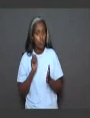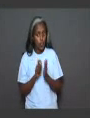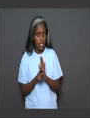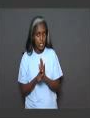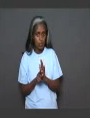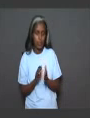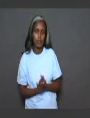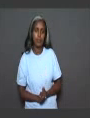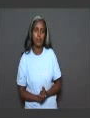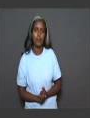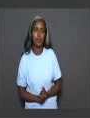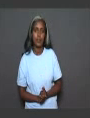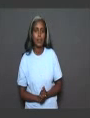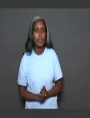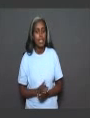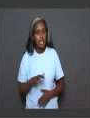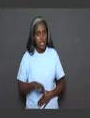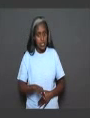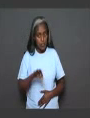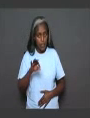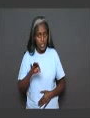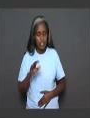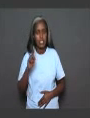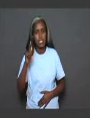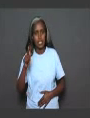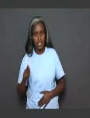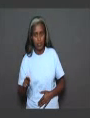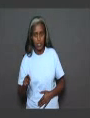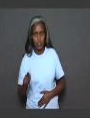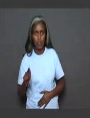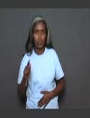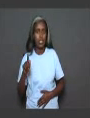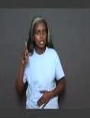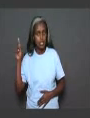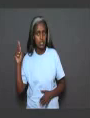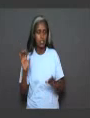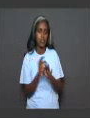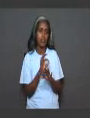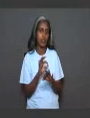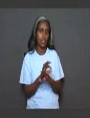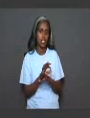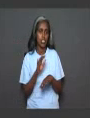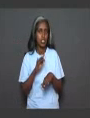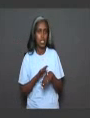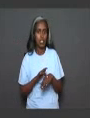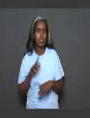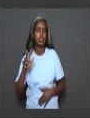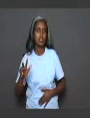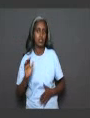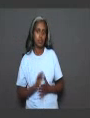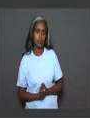example, let us find the derivative of this function at 3.